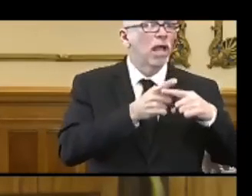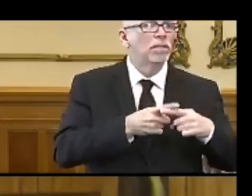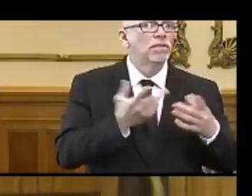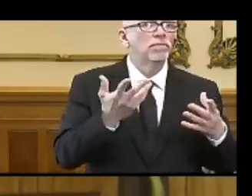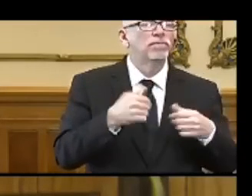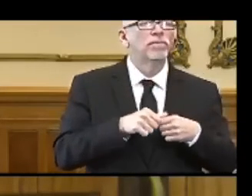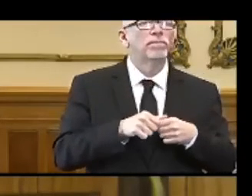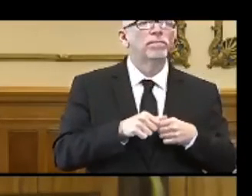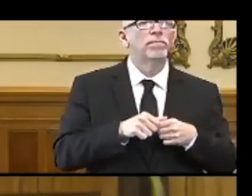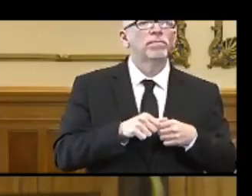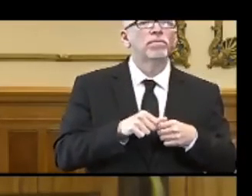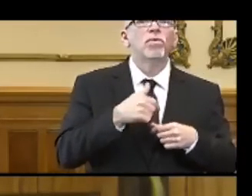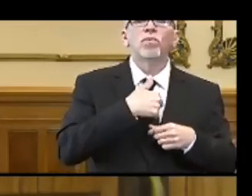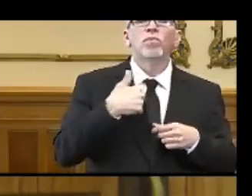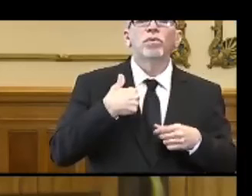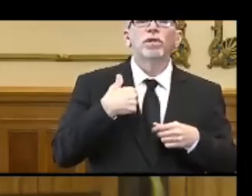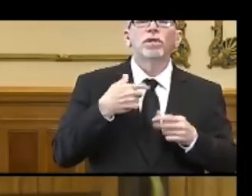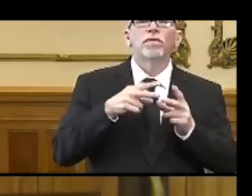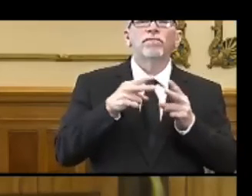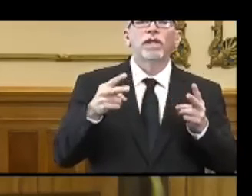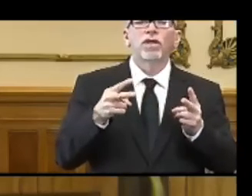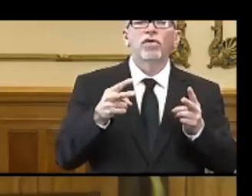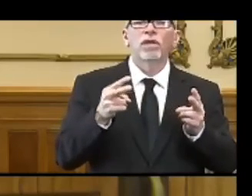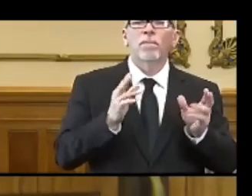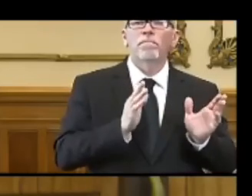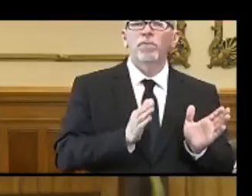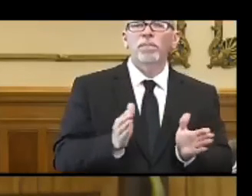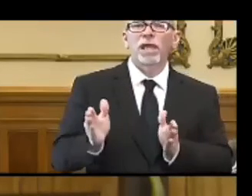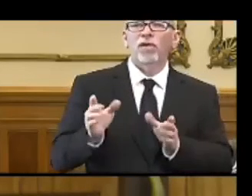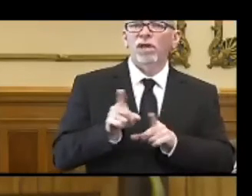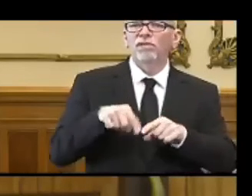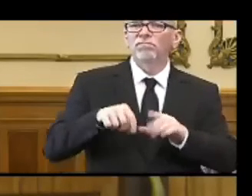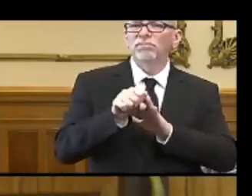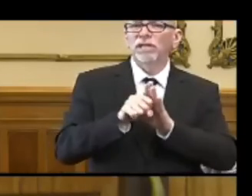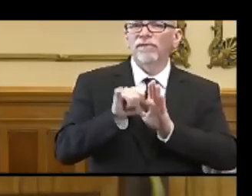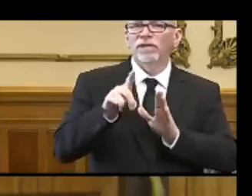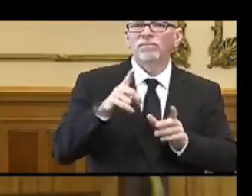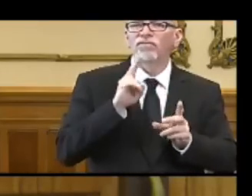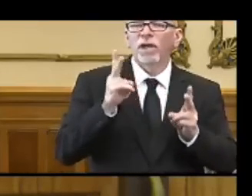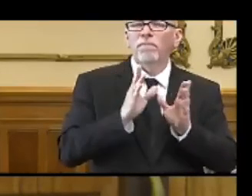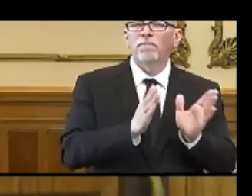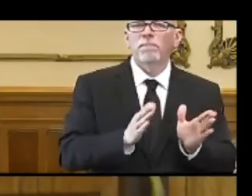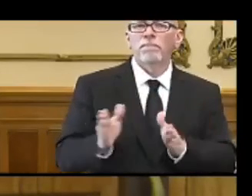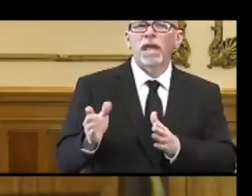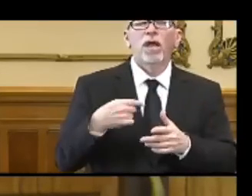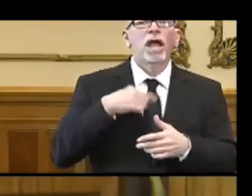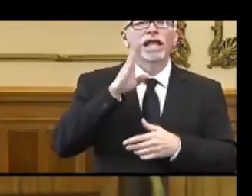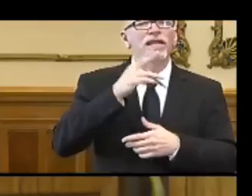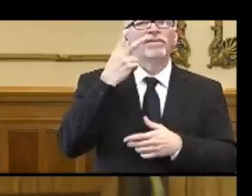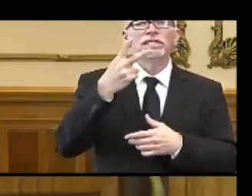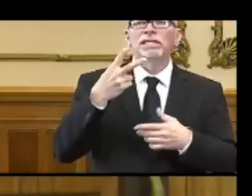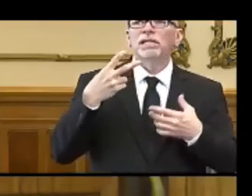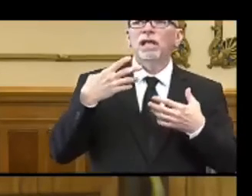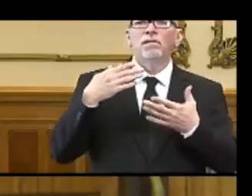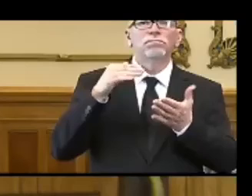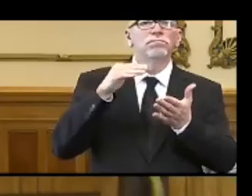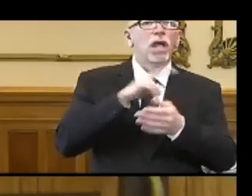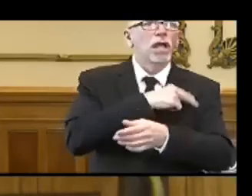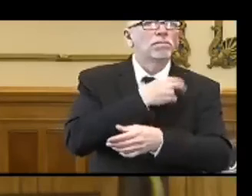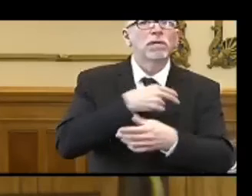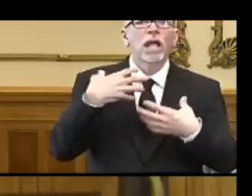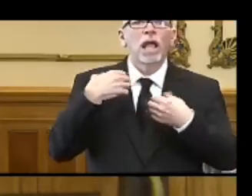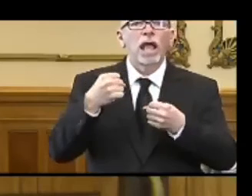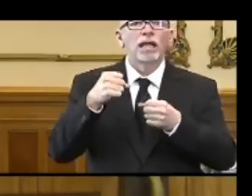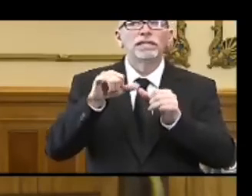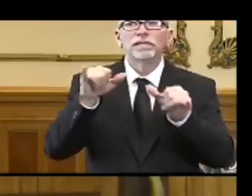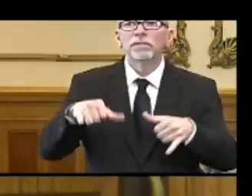in that we are very prepared as a state. I have never seen healthcare systems and